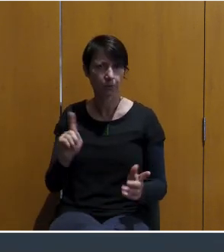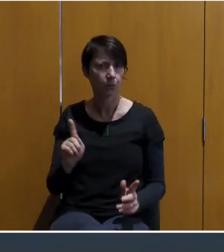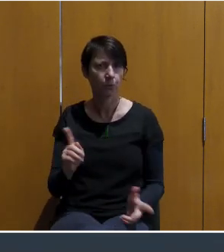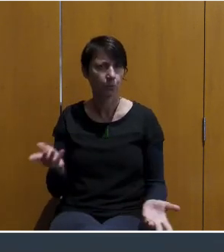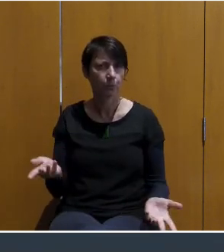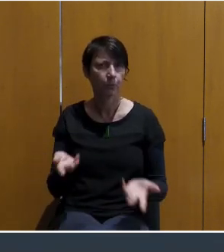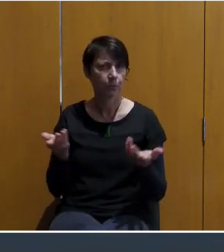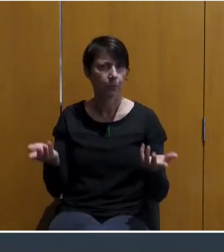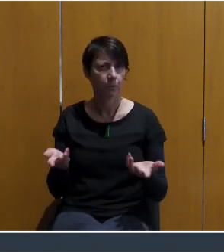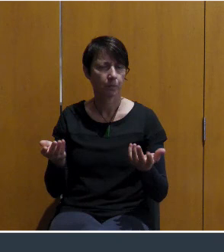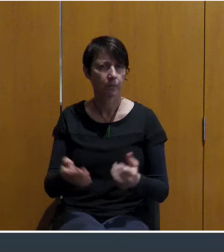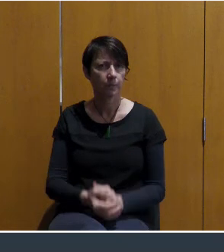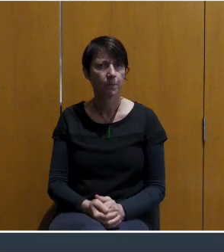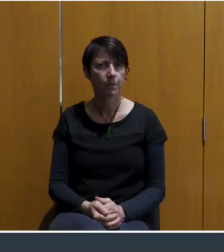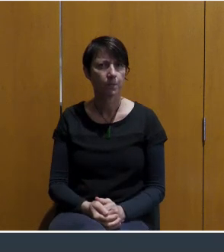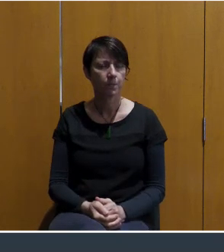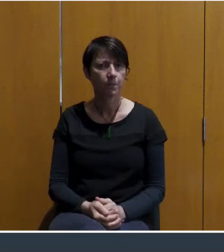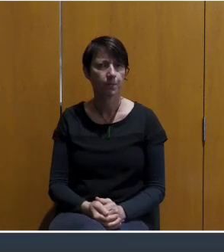that been removed from the policy?